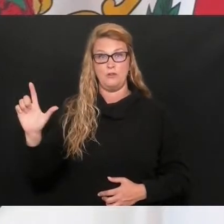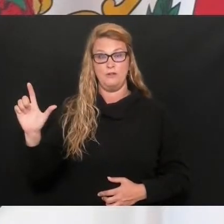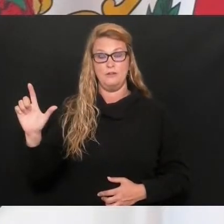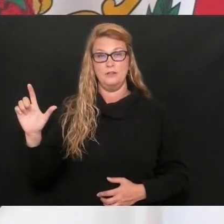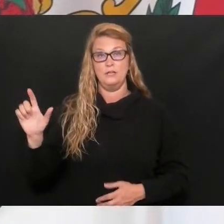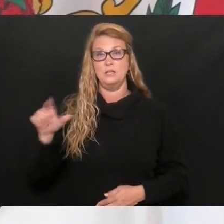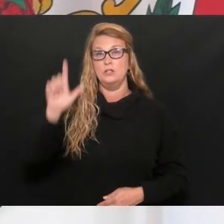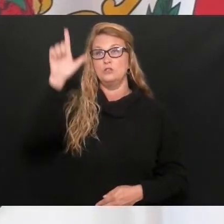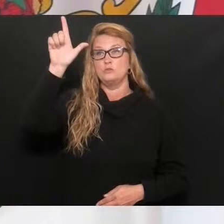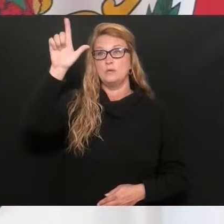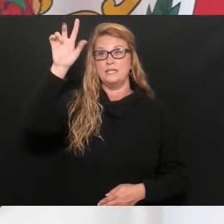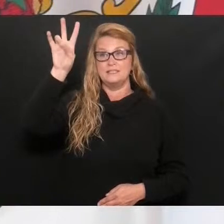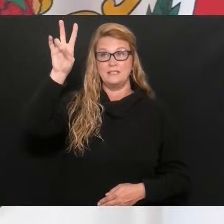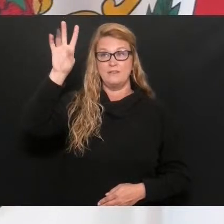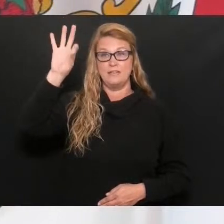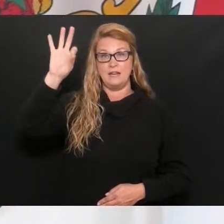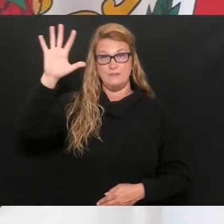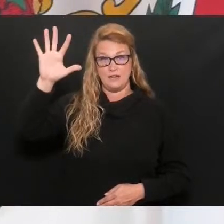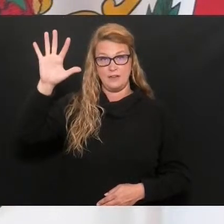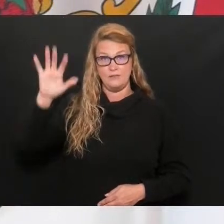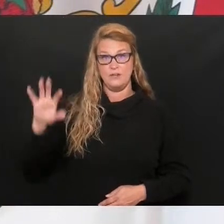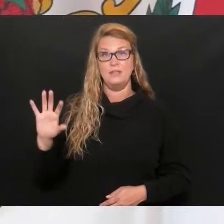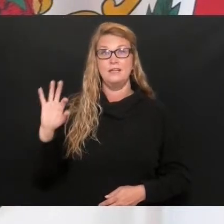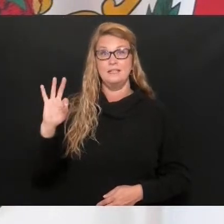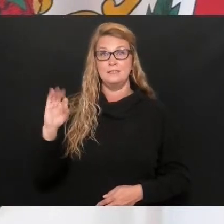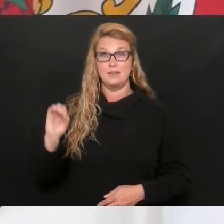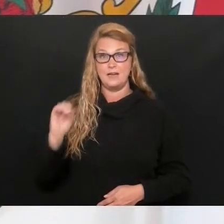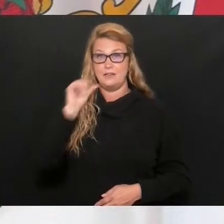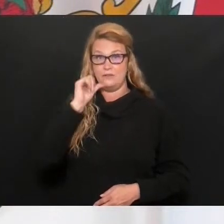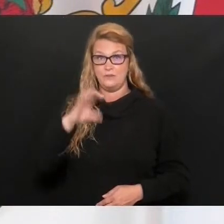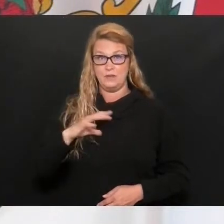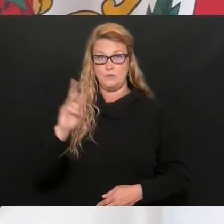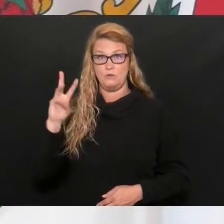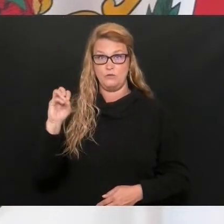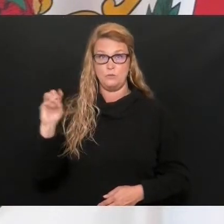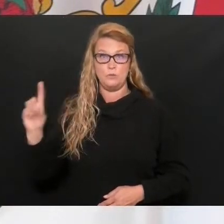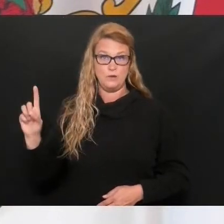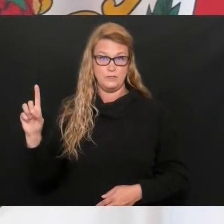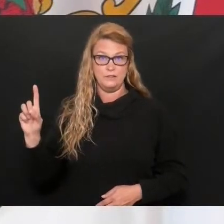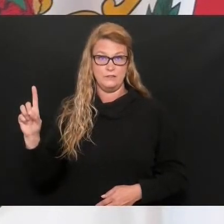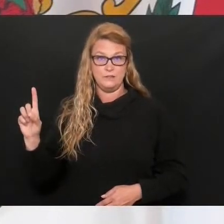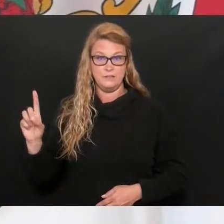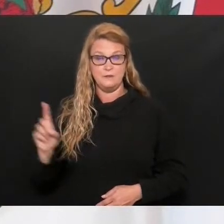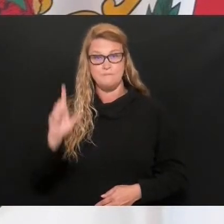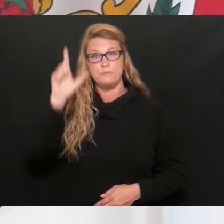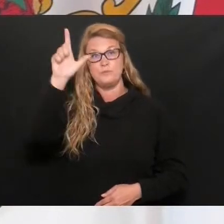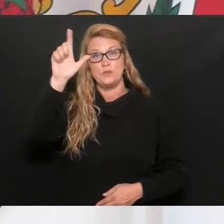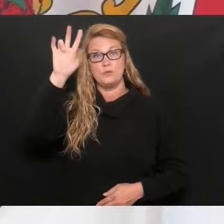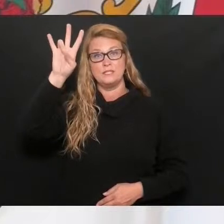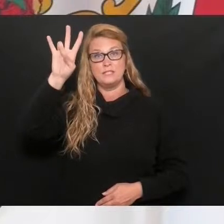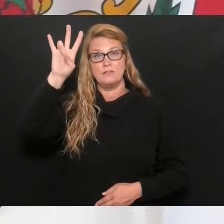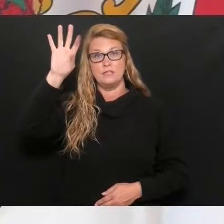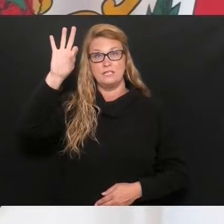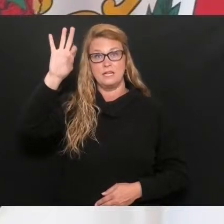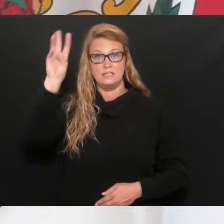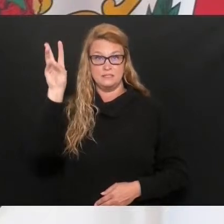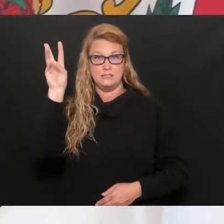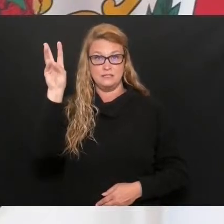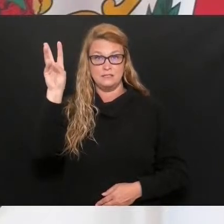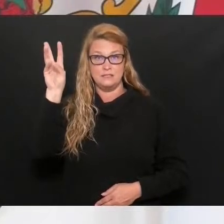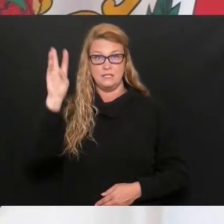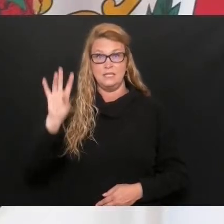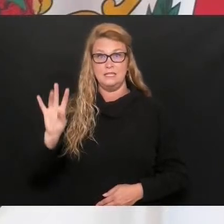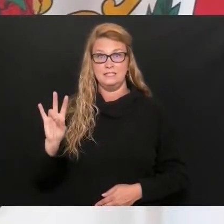Our 2,795th death is a 90-year-old female from Wood County. Our 2,796th death